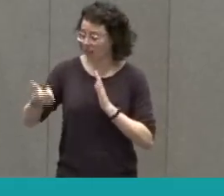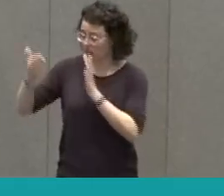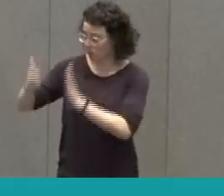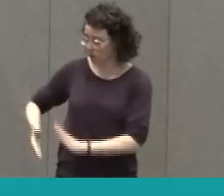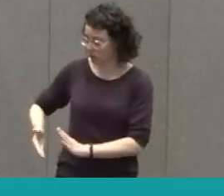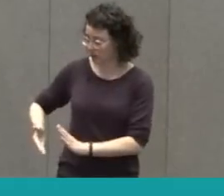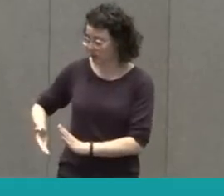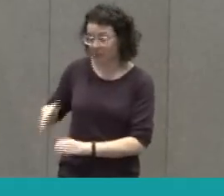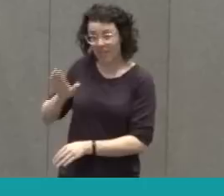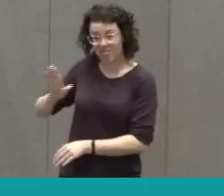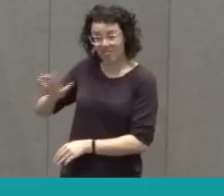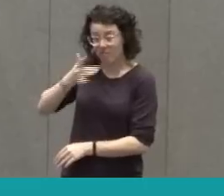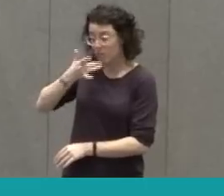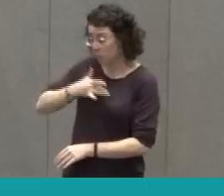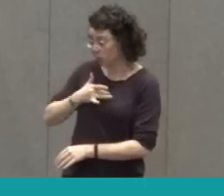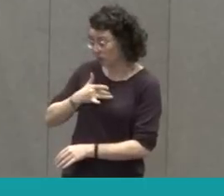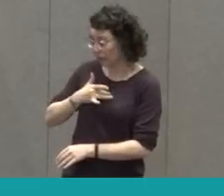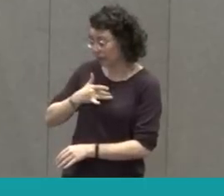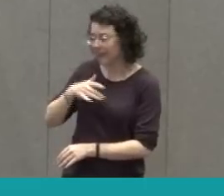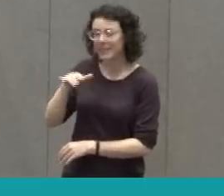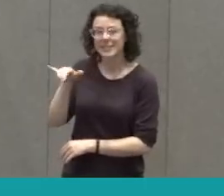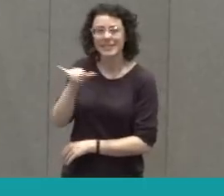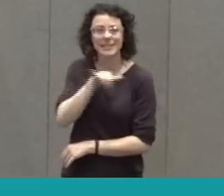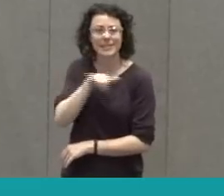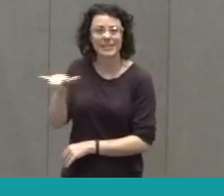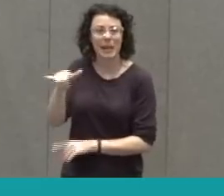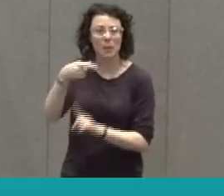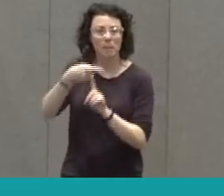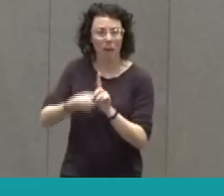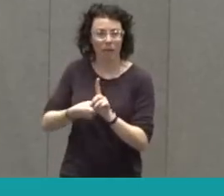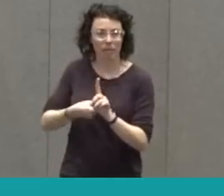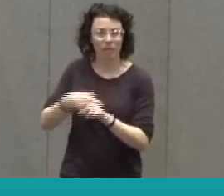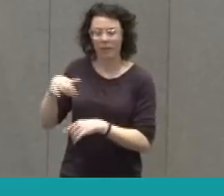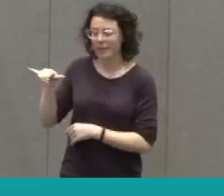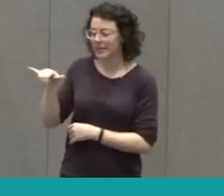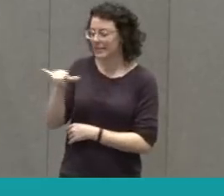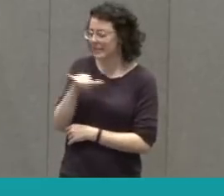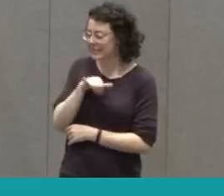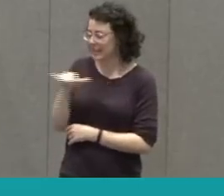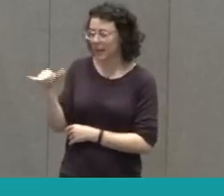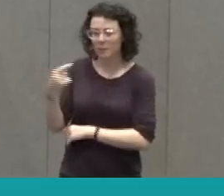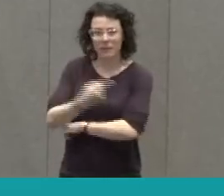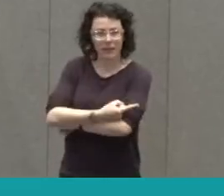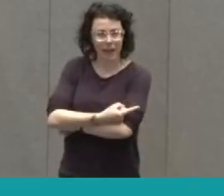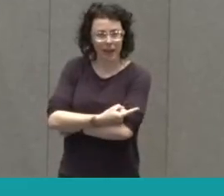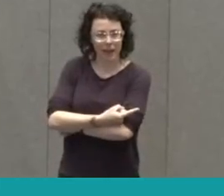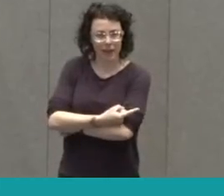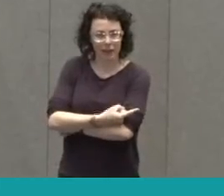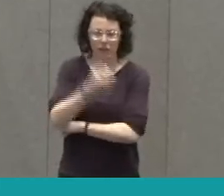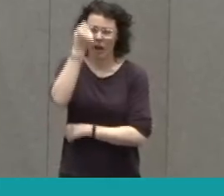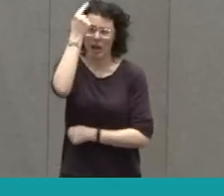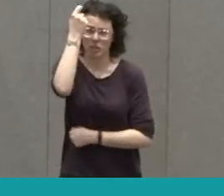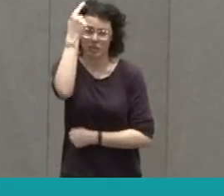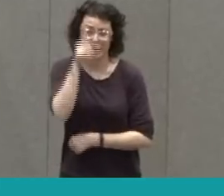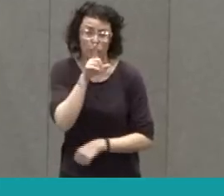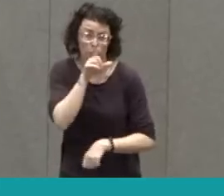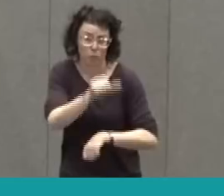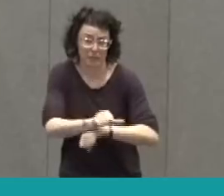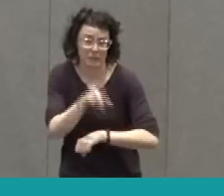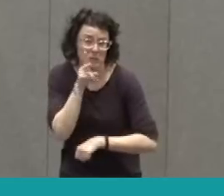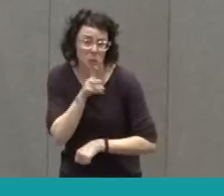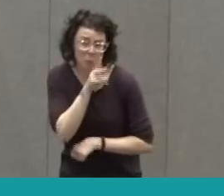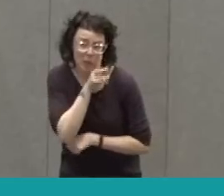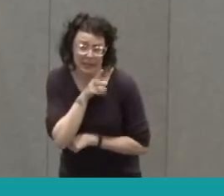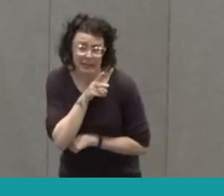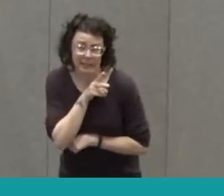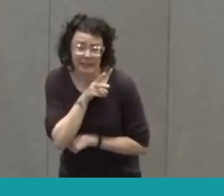It's not like a normal twin where you were born on the same day, same month, and same year. This is just on the same